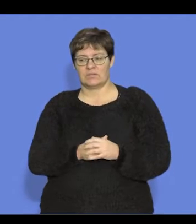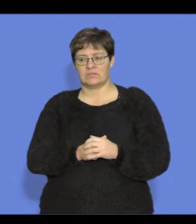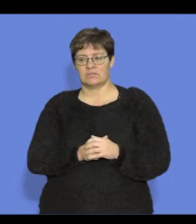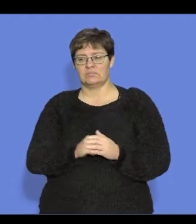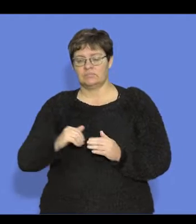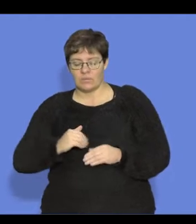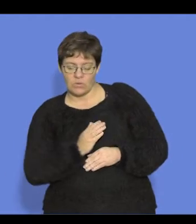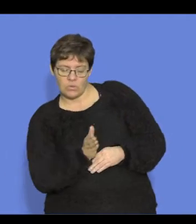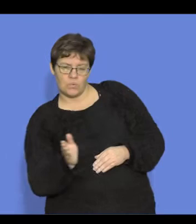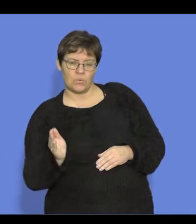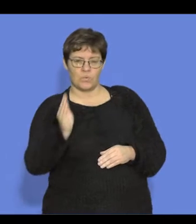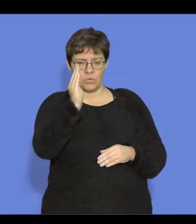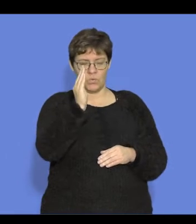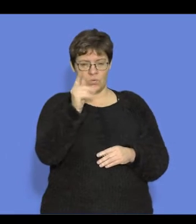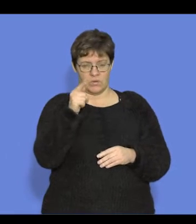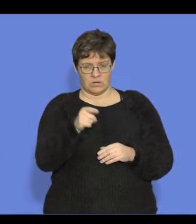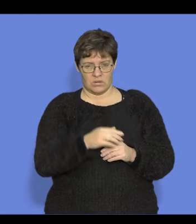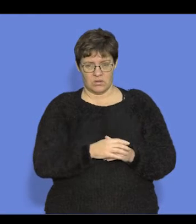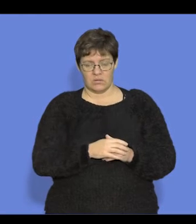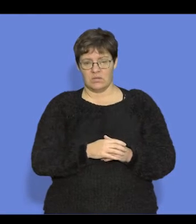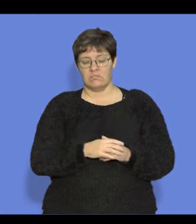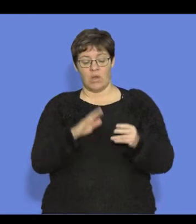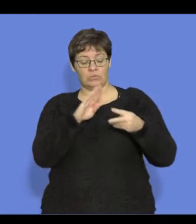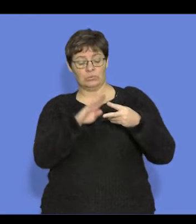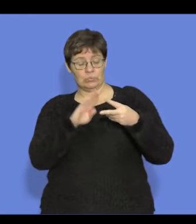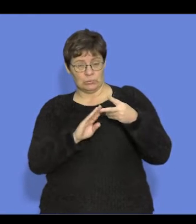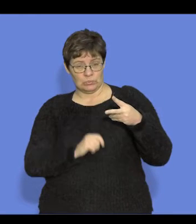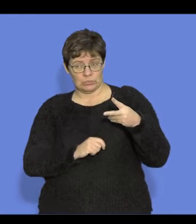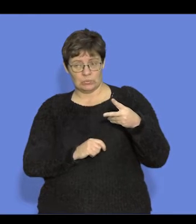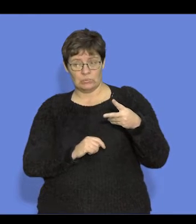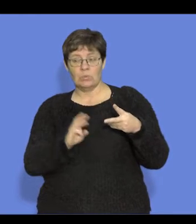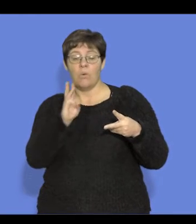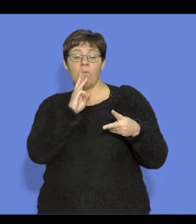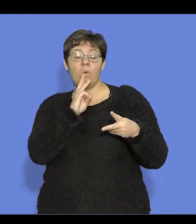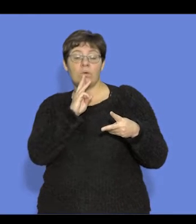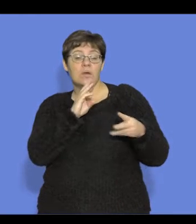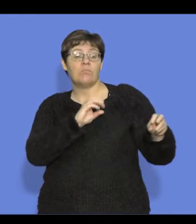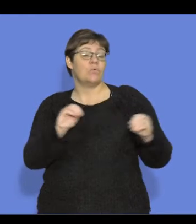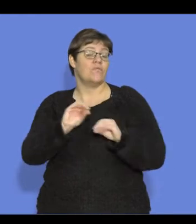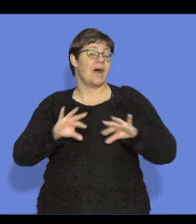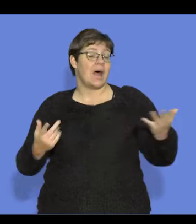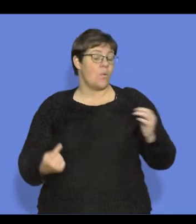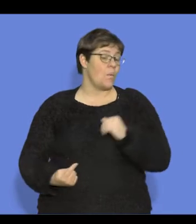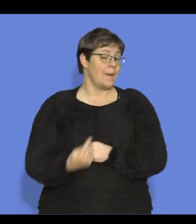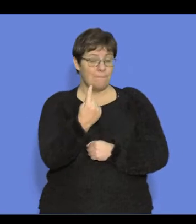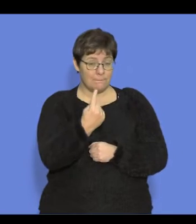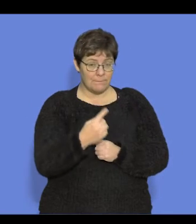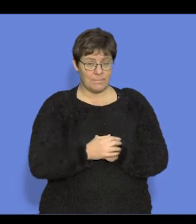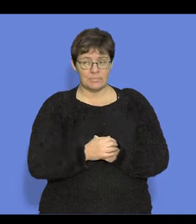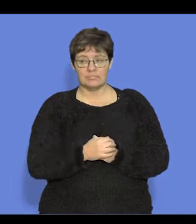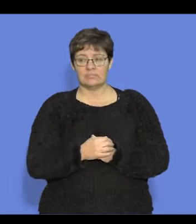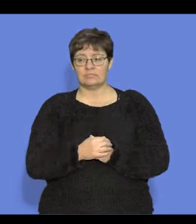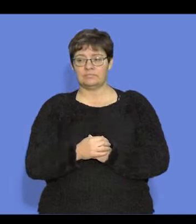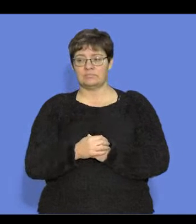through the xylem vessels. And there are two things that cause the water to move up the xylem vessel. First of all